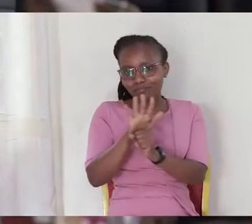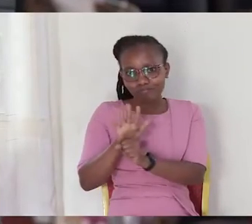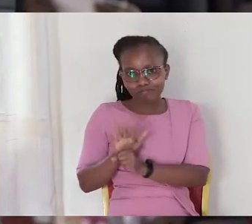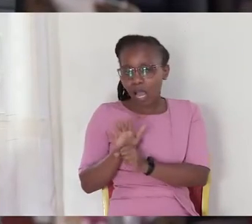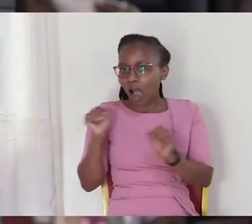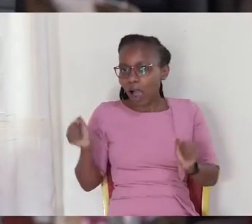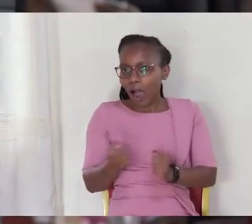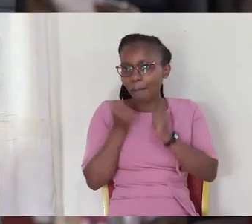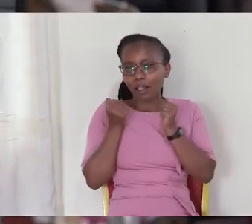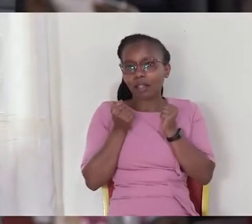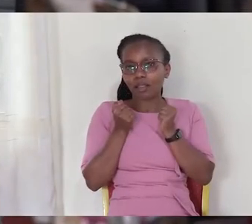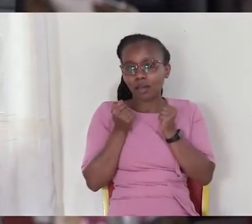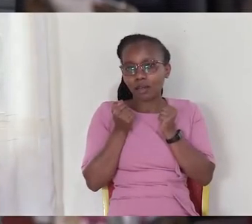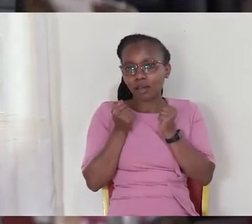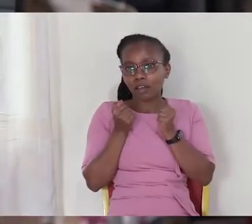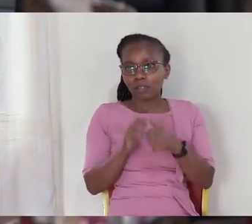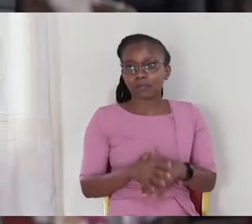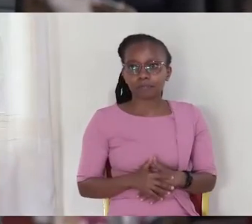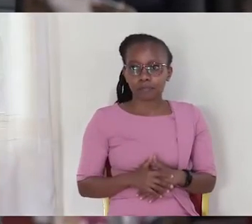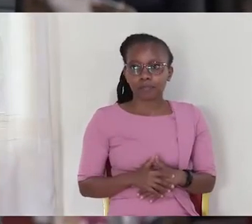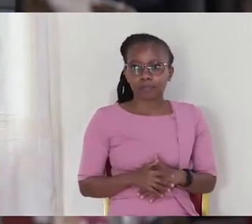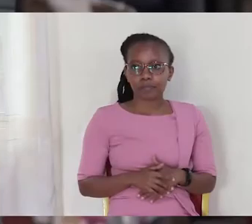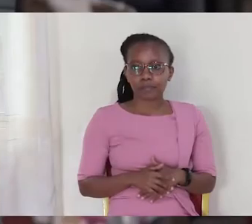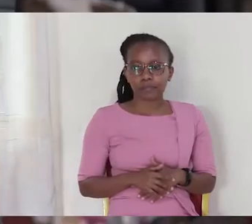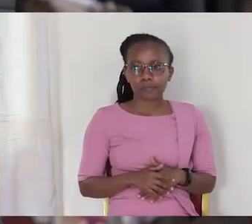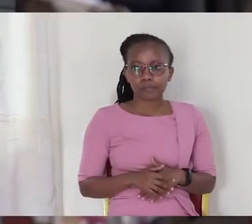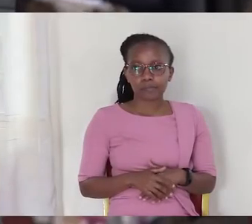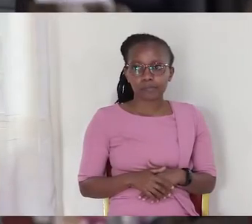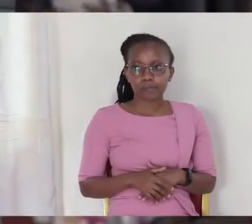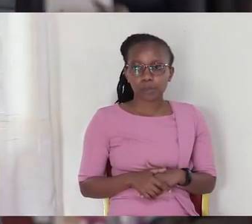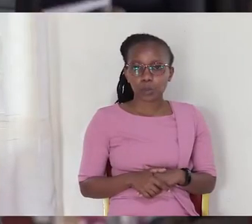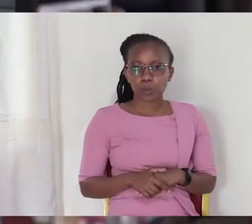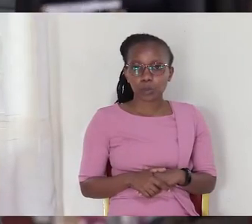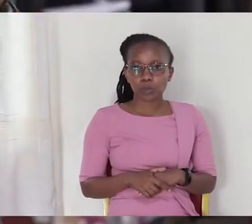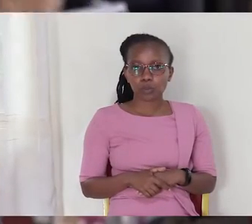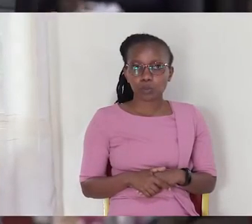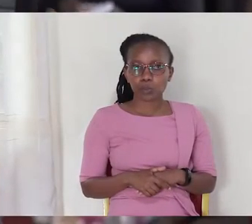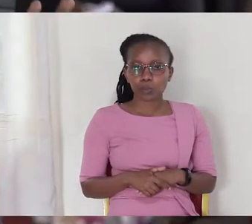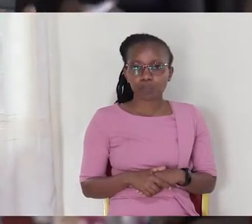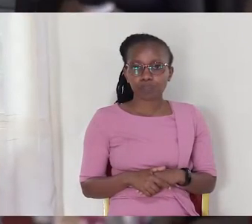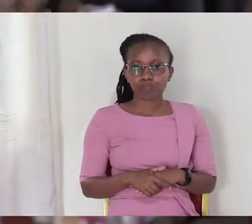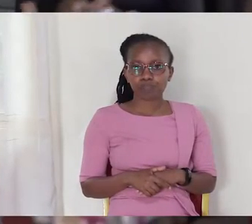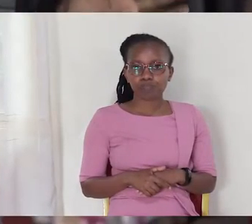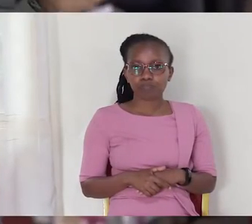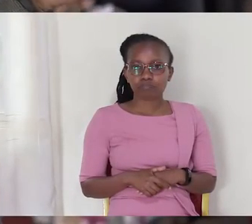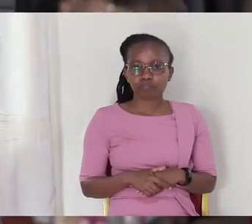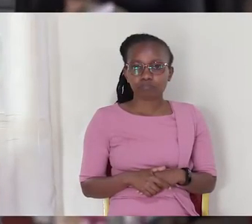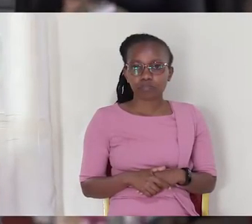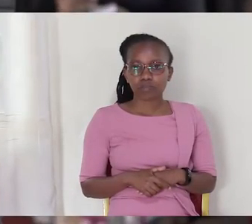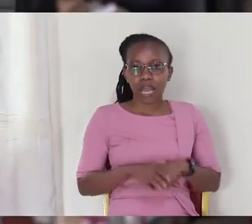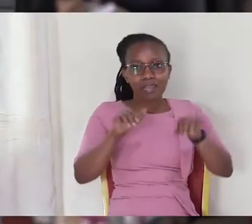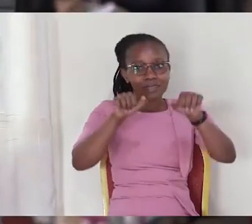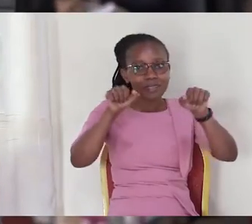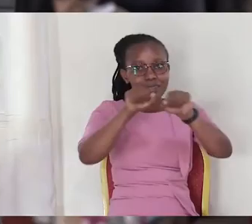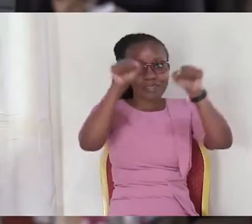this. And to me, one of the most unfortunate thing is the